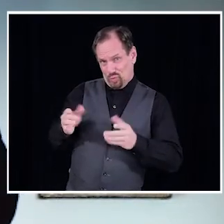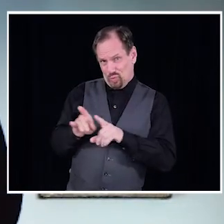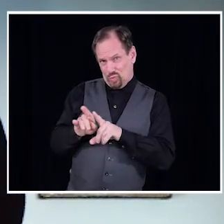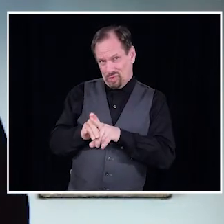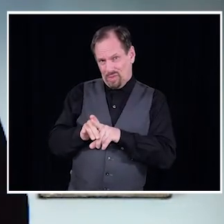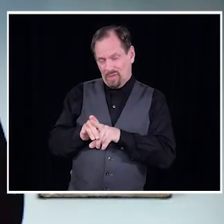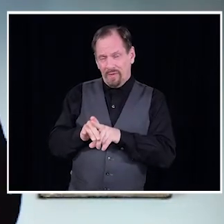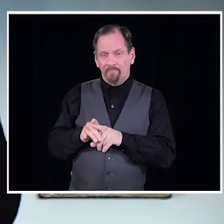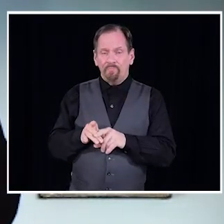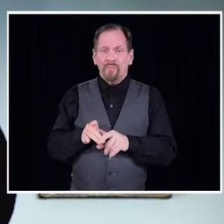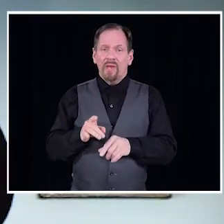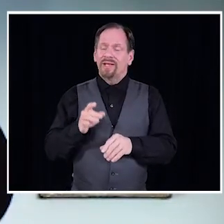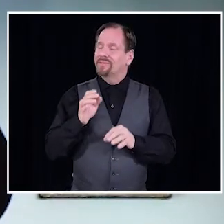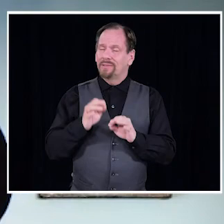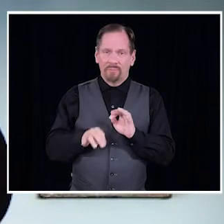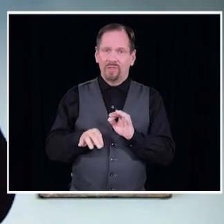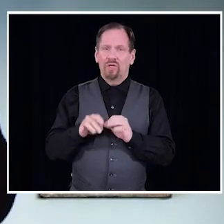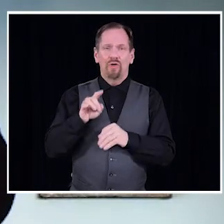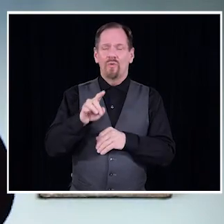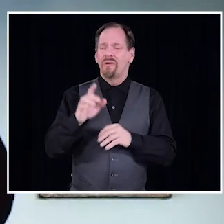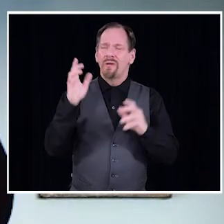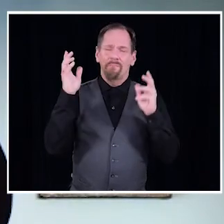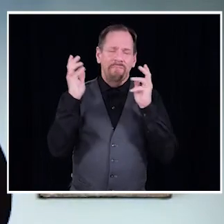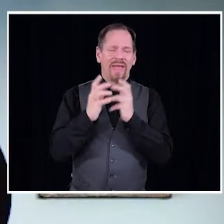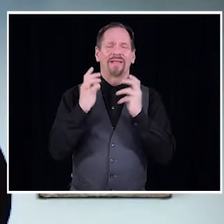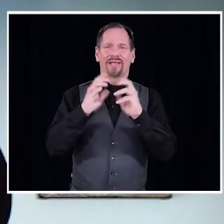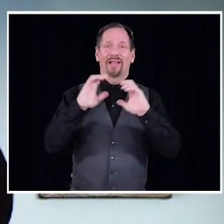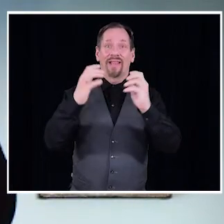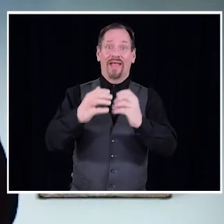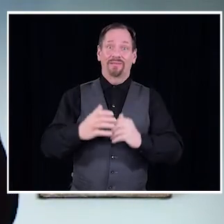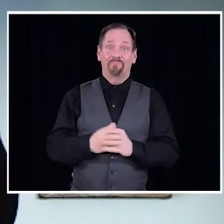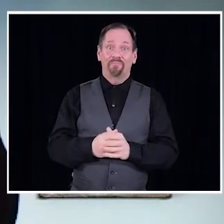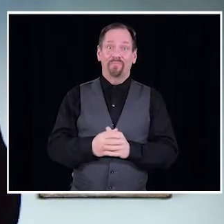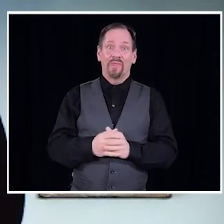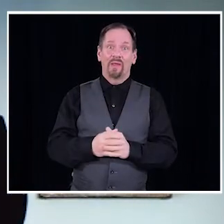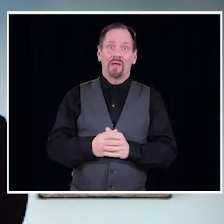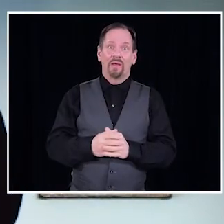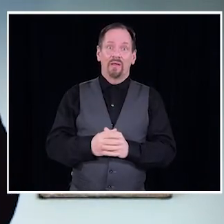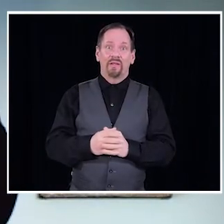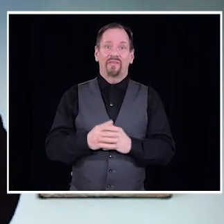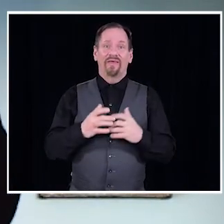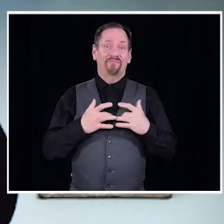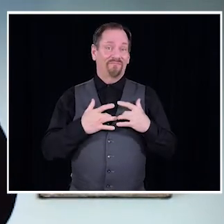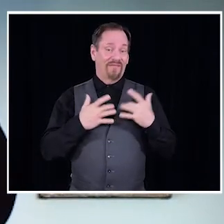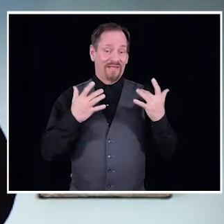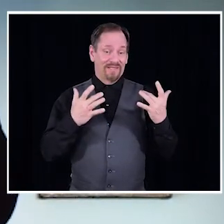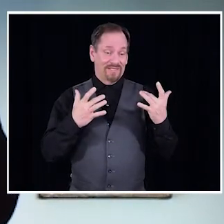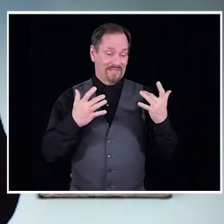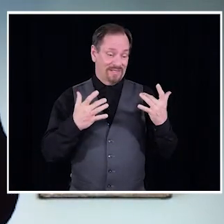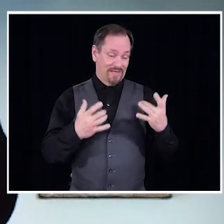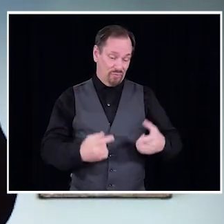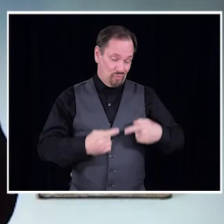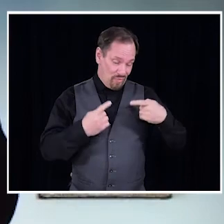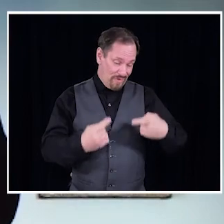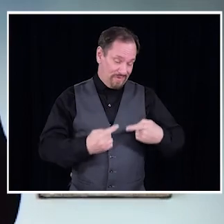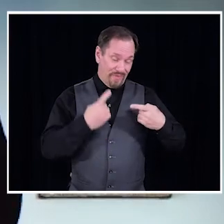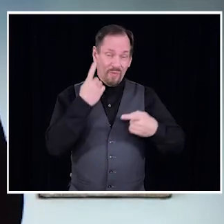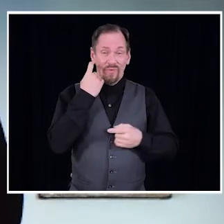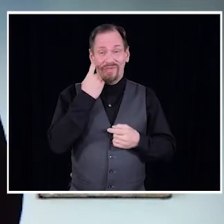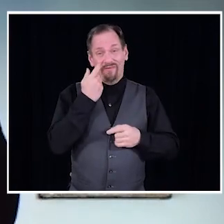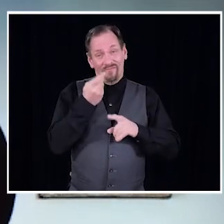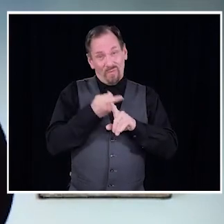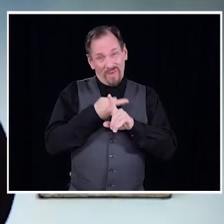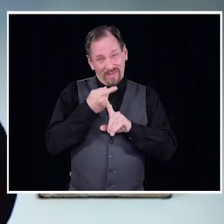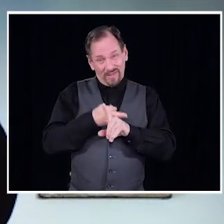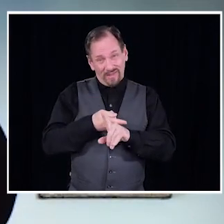Simply put, you have been an amazing class. Yes, the events and trials of the last few months